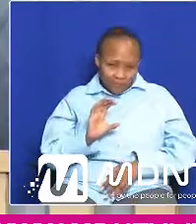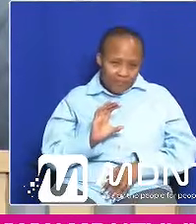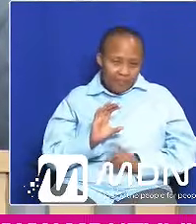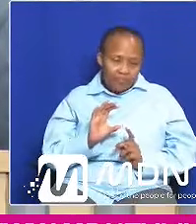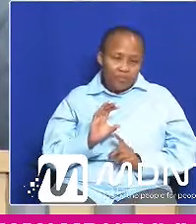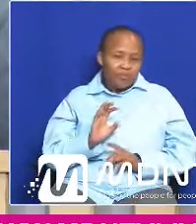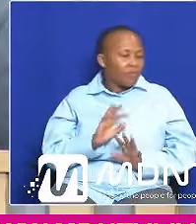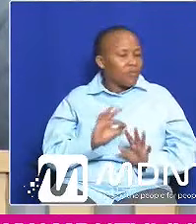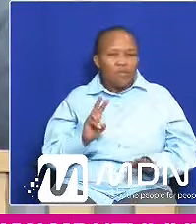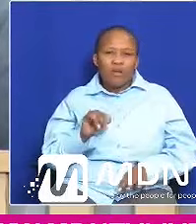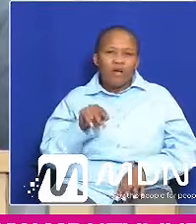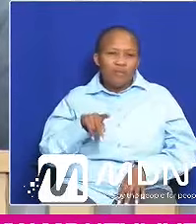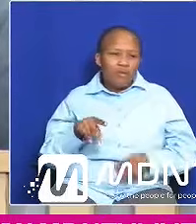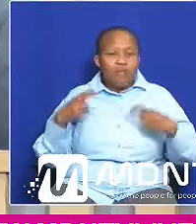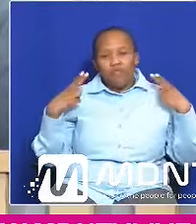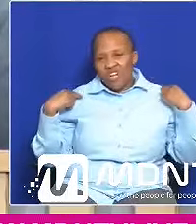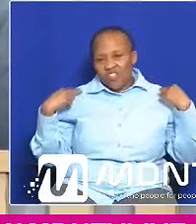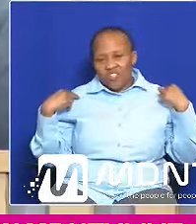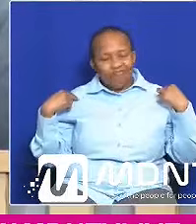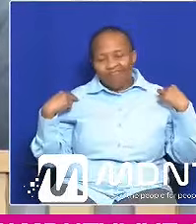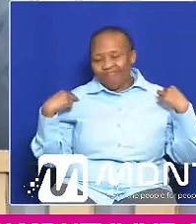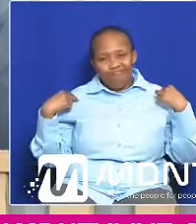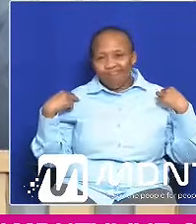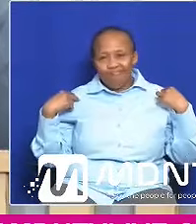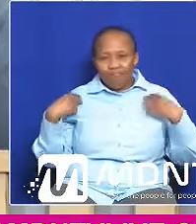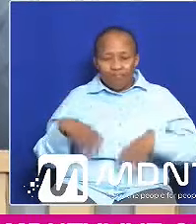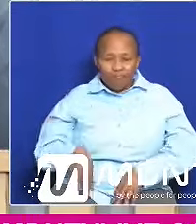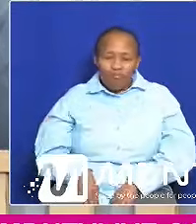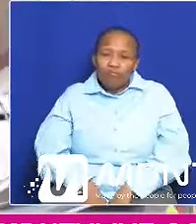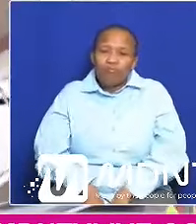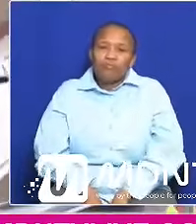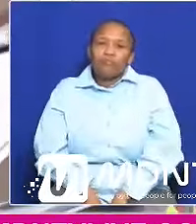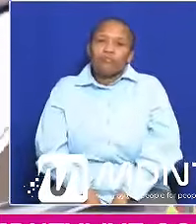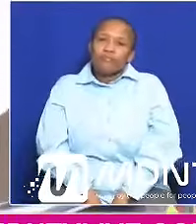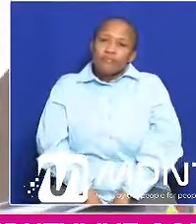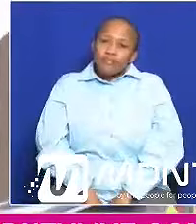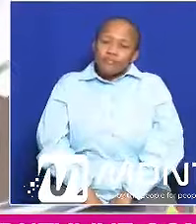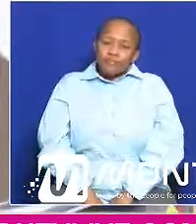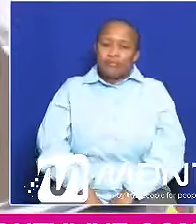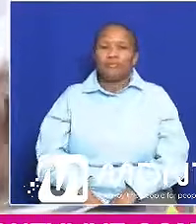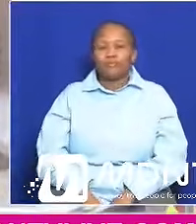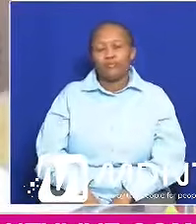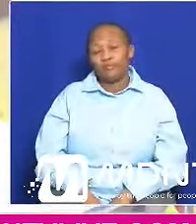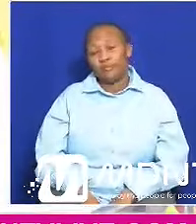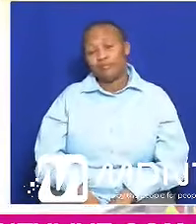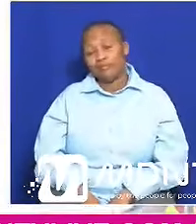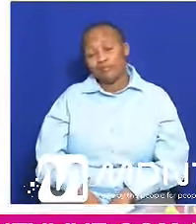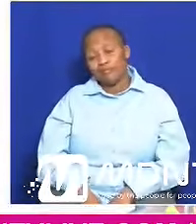was. Okay. Yes. I would like then to, the file that you still have open,